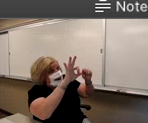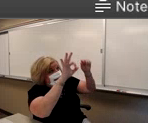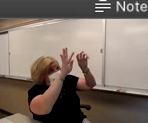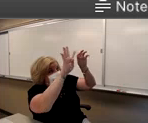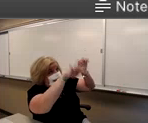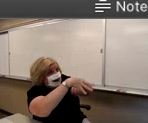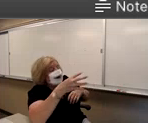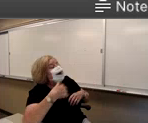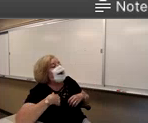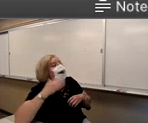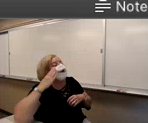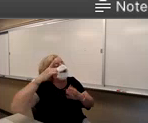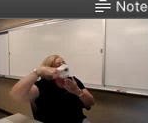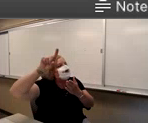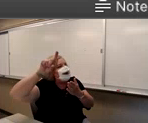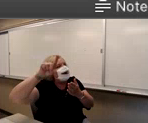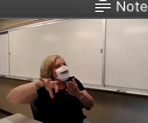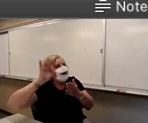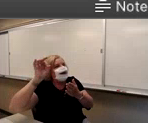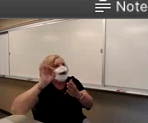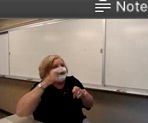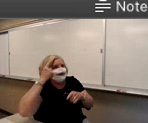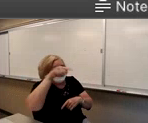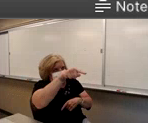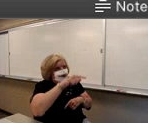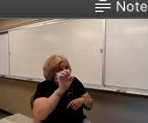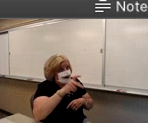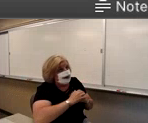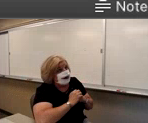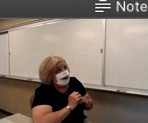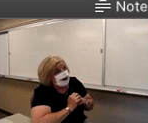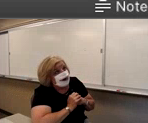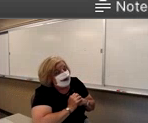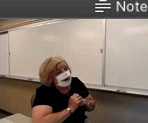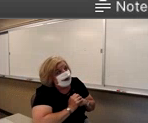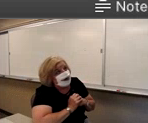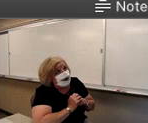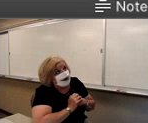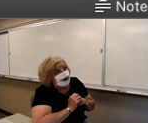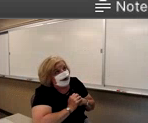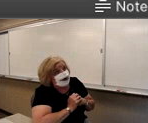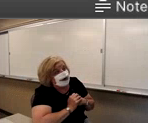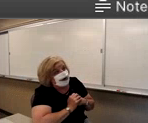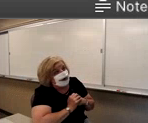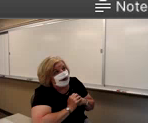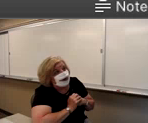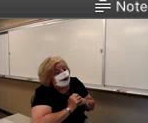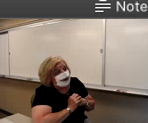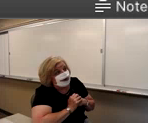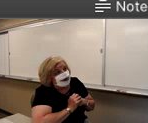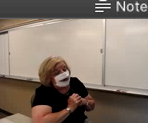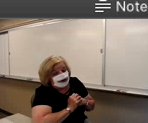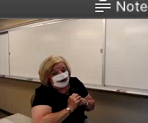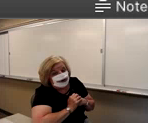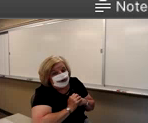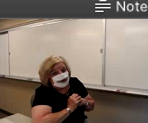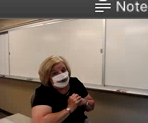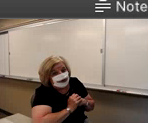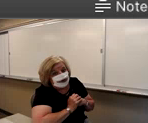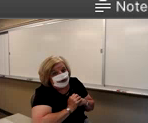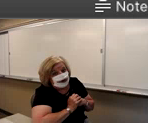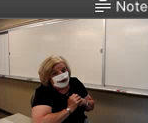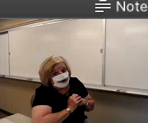but I'll look into it and see what we can find out, okay? What about the bar with the record and